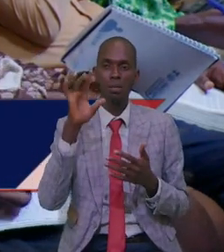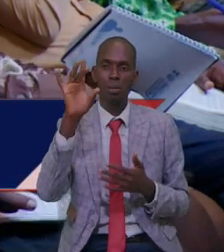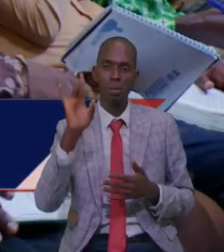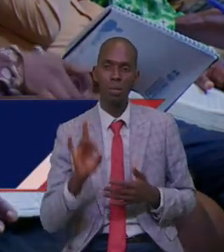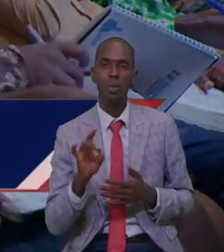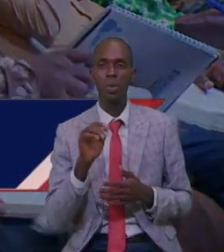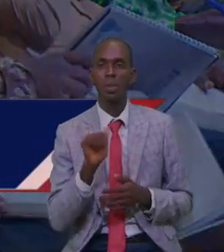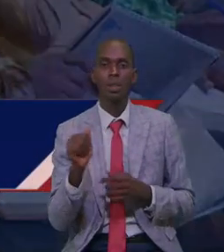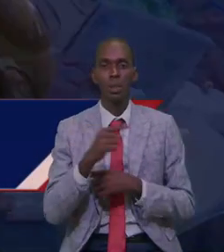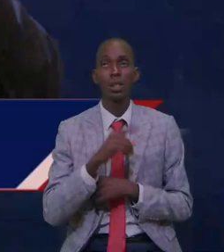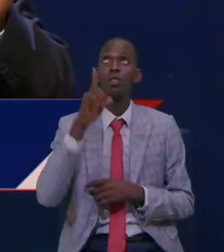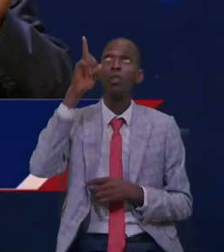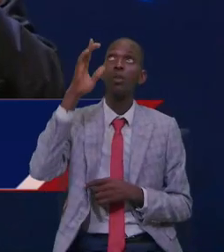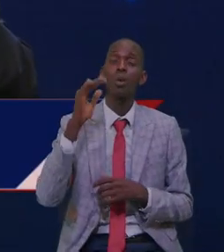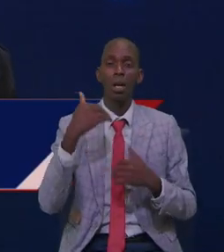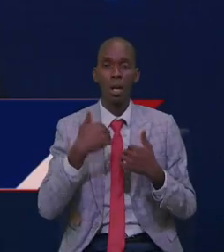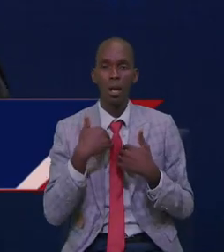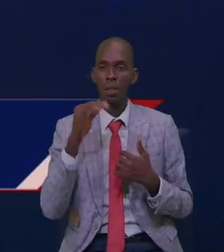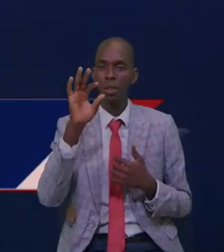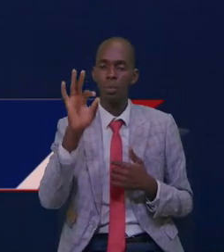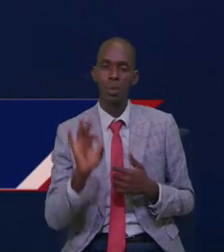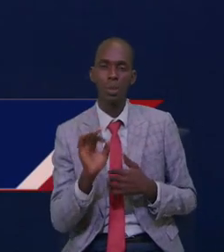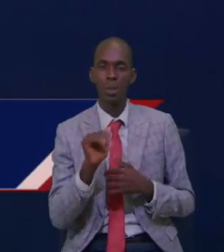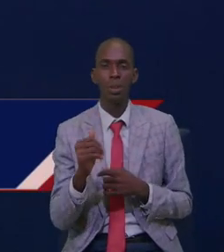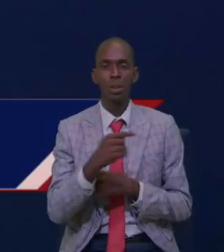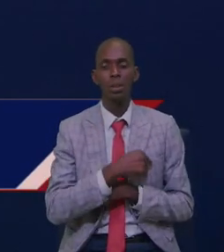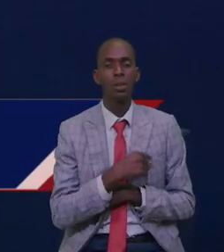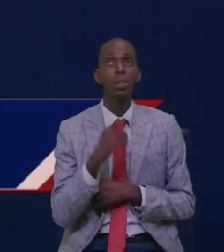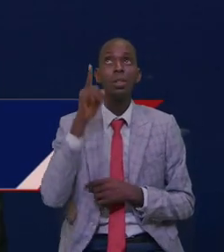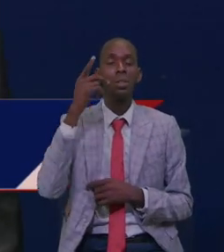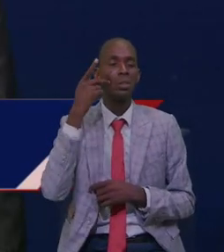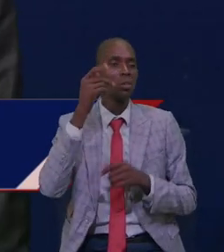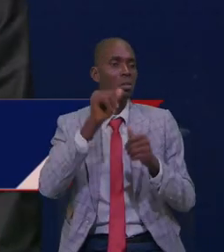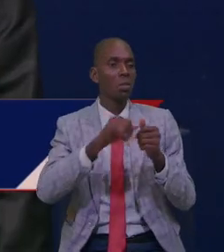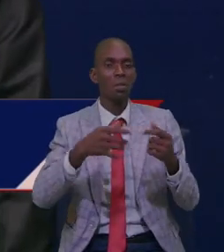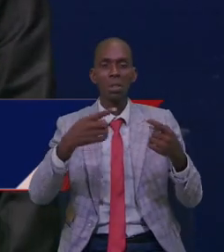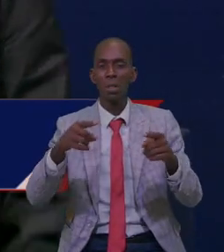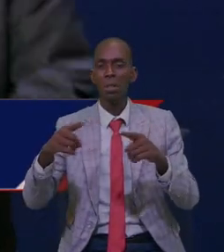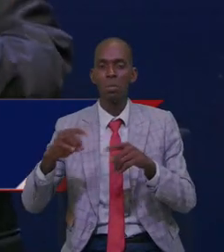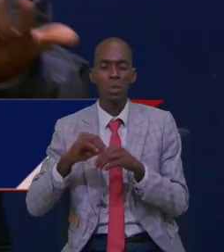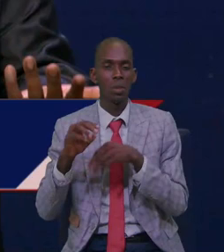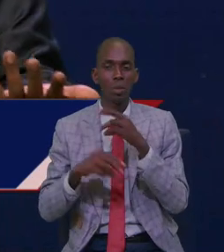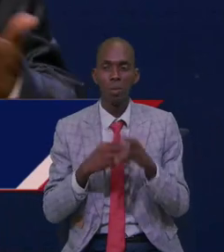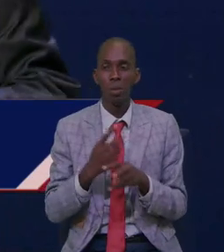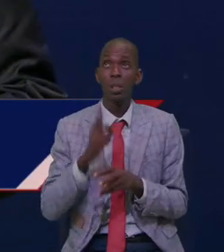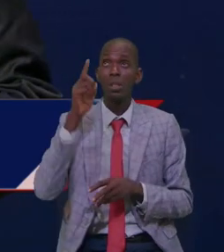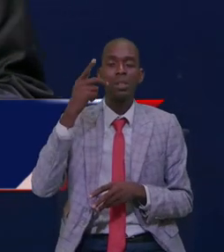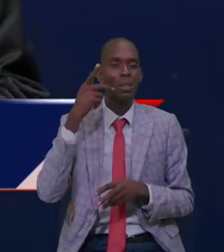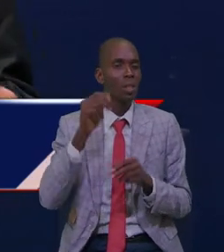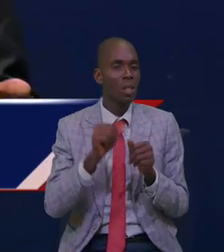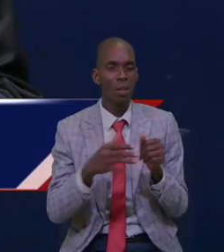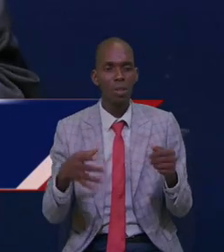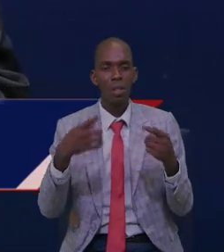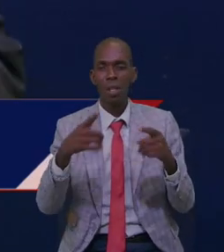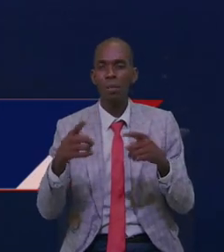day. God has appointed a day. He sees everything going on in the world. He sees everything going on